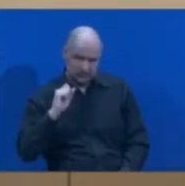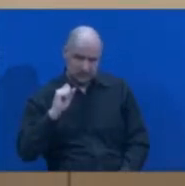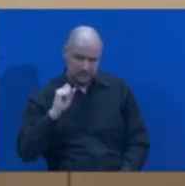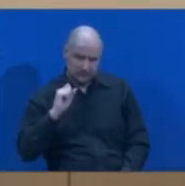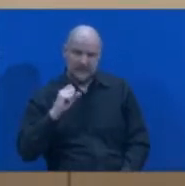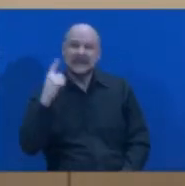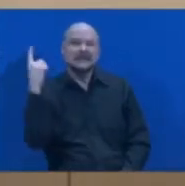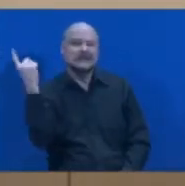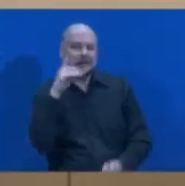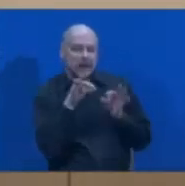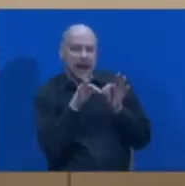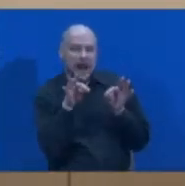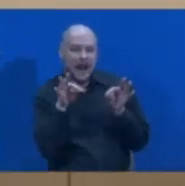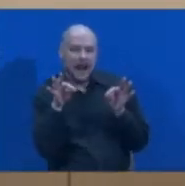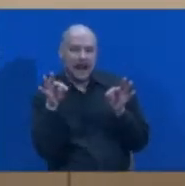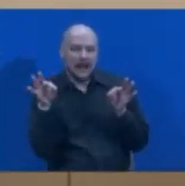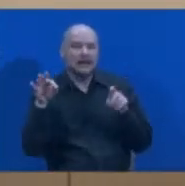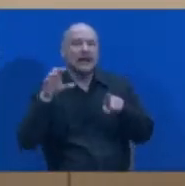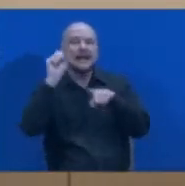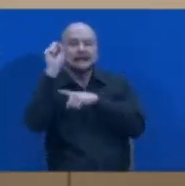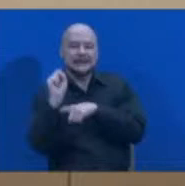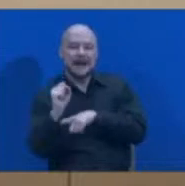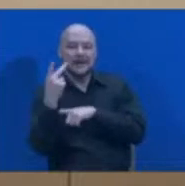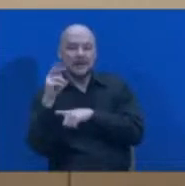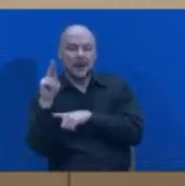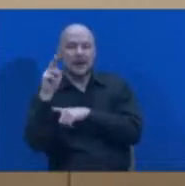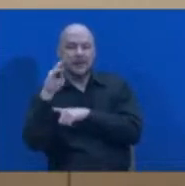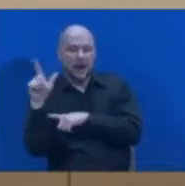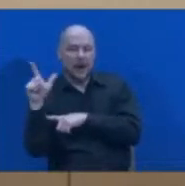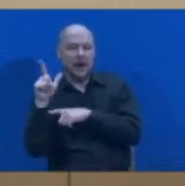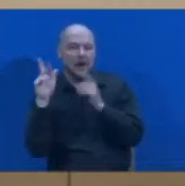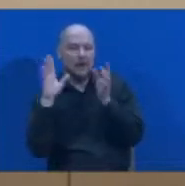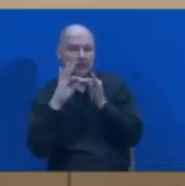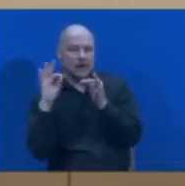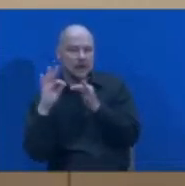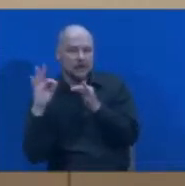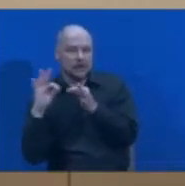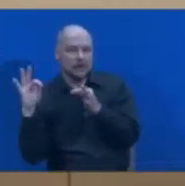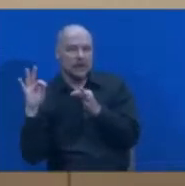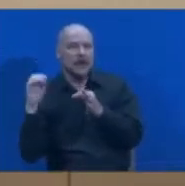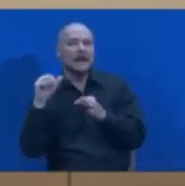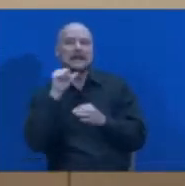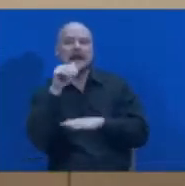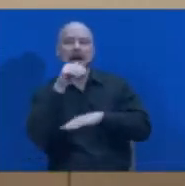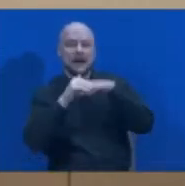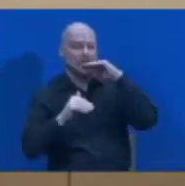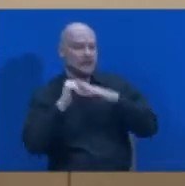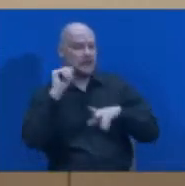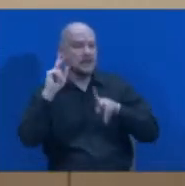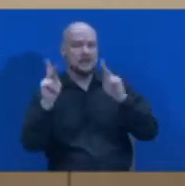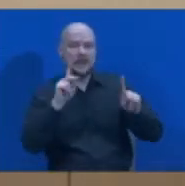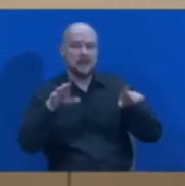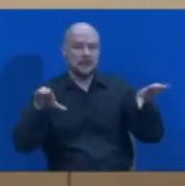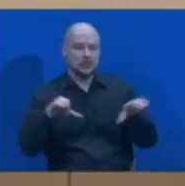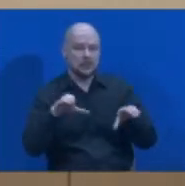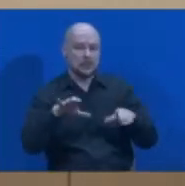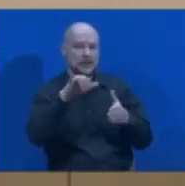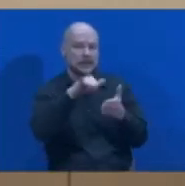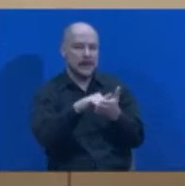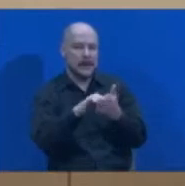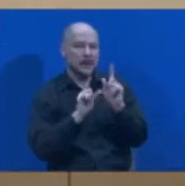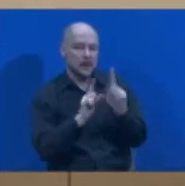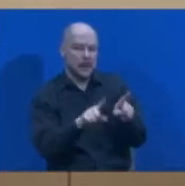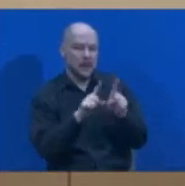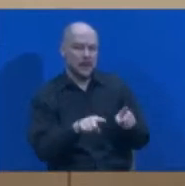South Park Mall to shop on the way home, and then grill out in the backyard. Are you comfortable with people doing those activities as soon